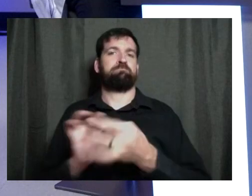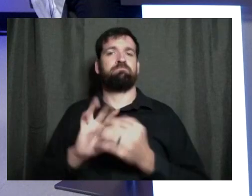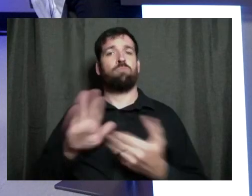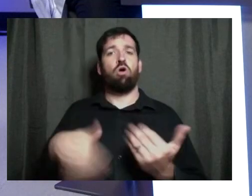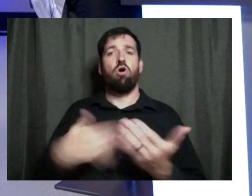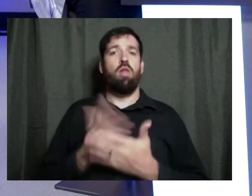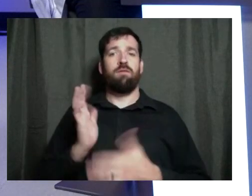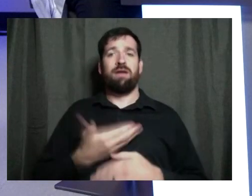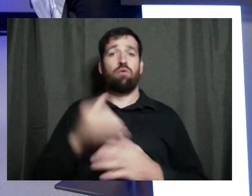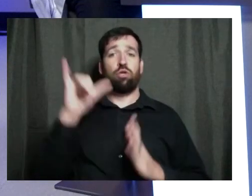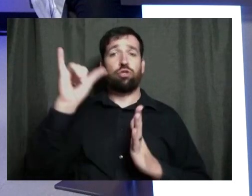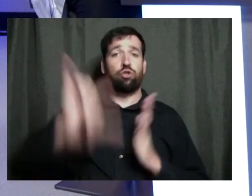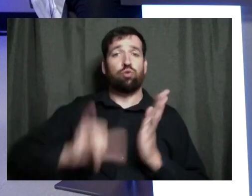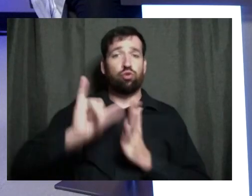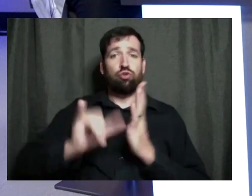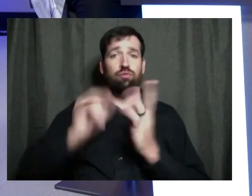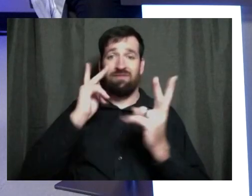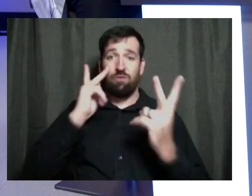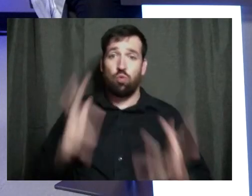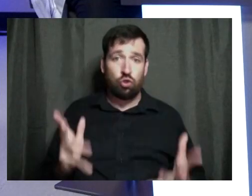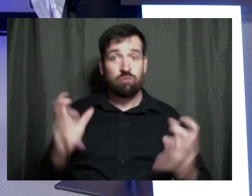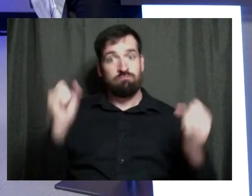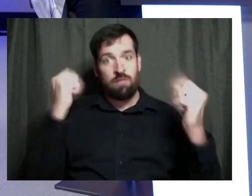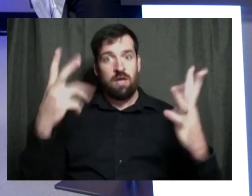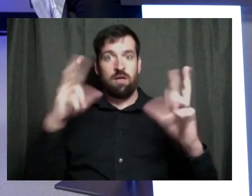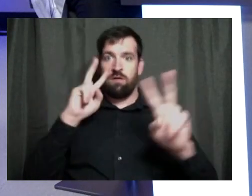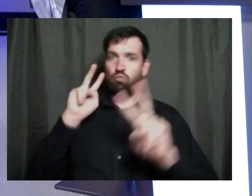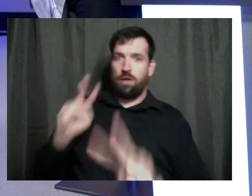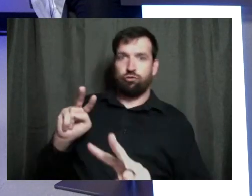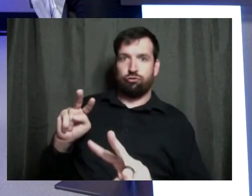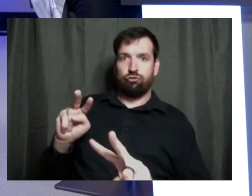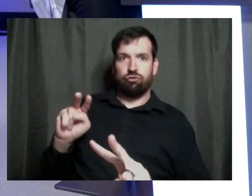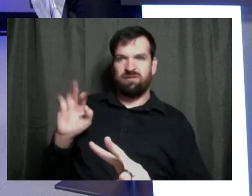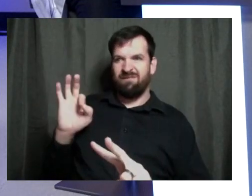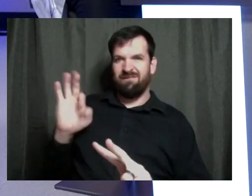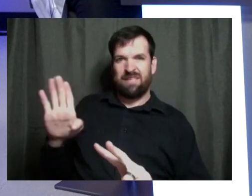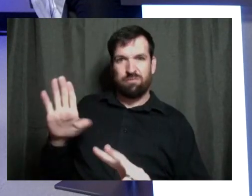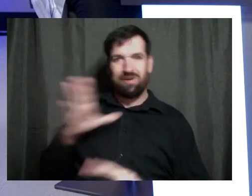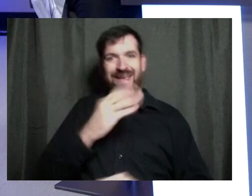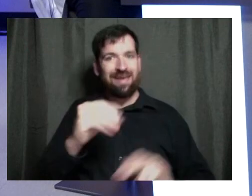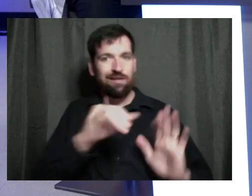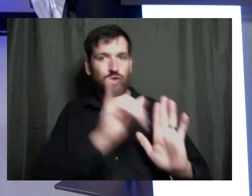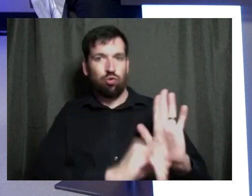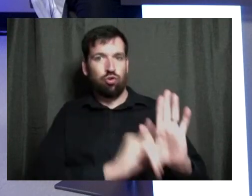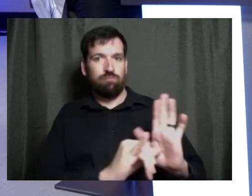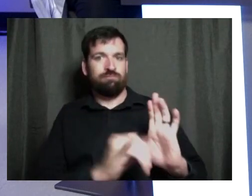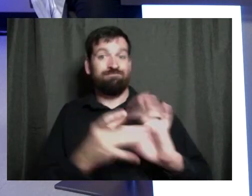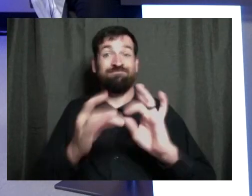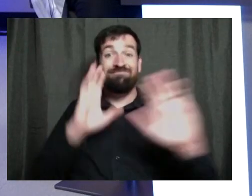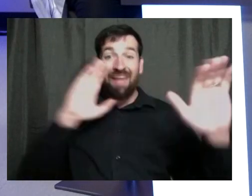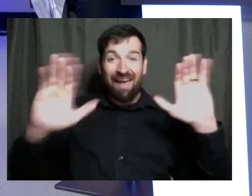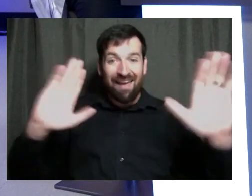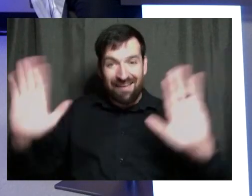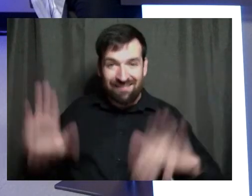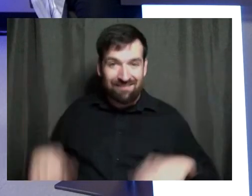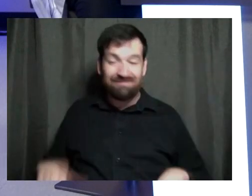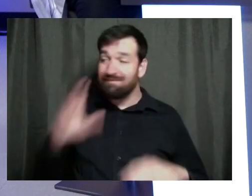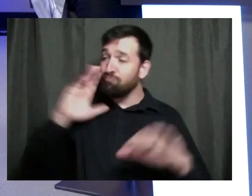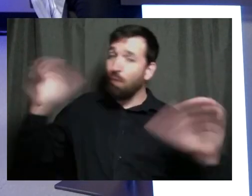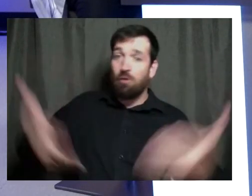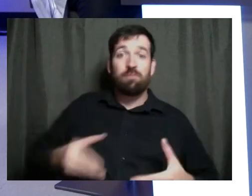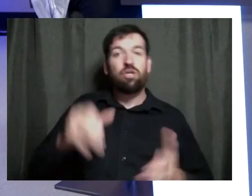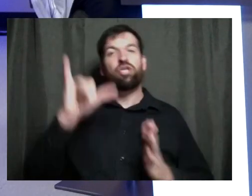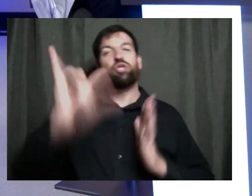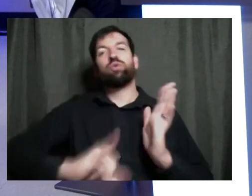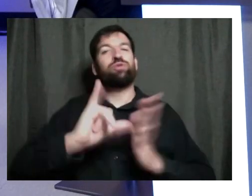YouTube viewers today. We've got a lot of them watching on YouTube, because now you can find us on Facebook and YouTube. So I just want to say hey to all of them. Welcome aboard. YouTube TV, baby. Right.